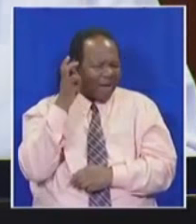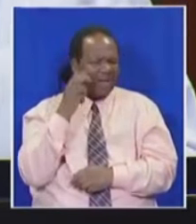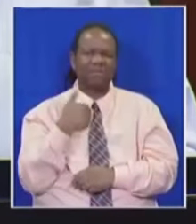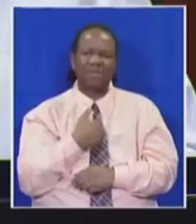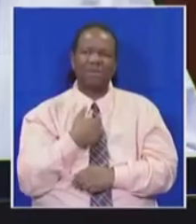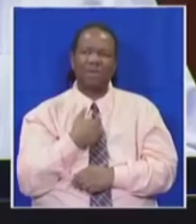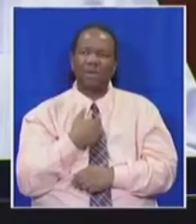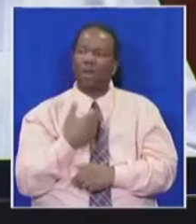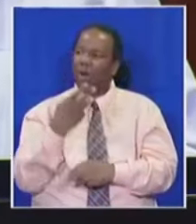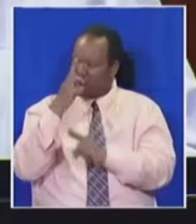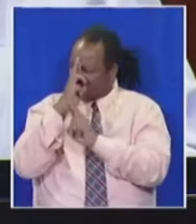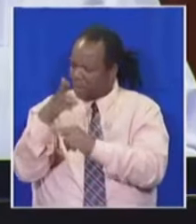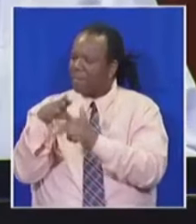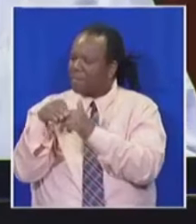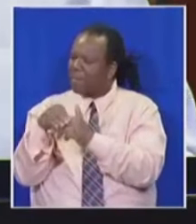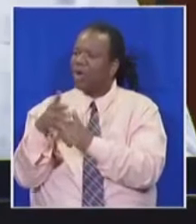Honourable Members, you heard me say that.